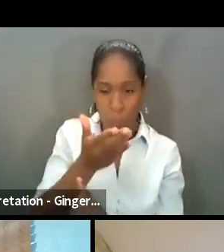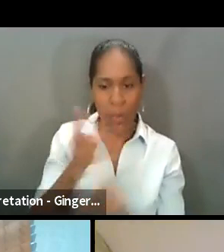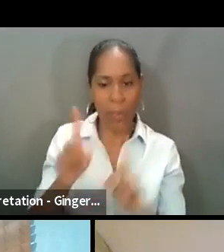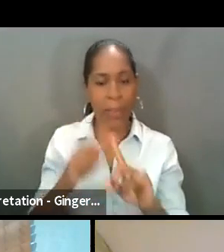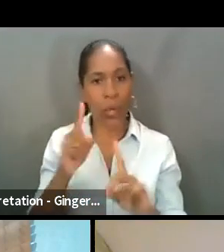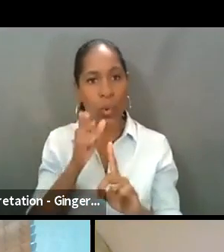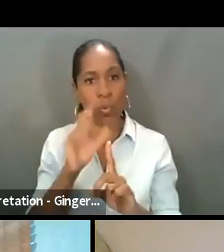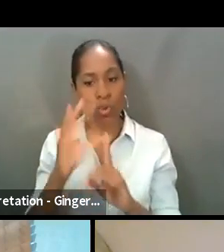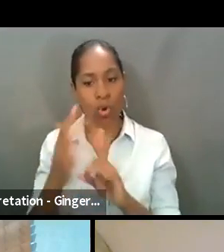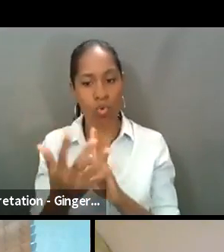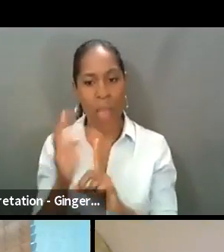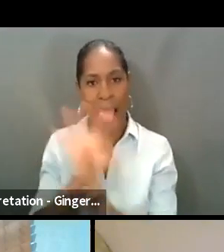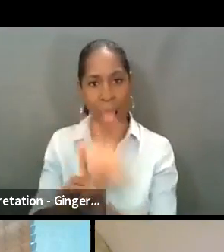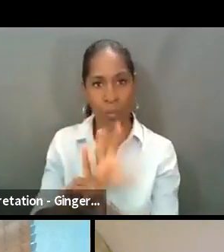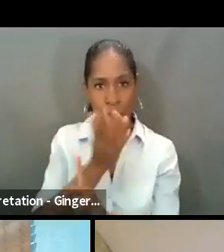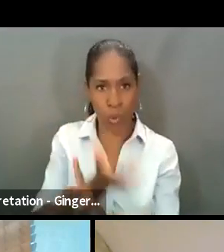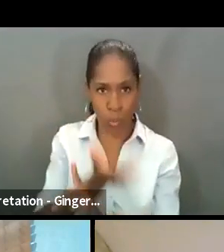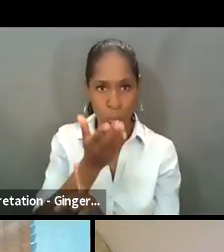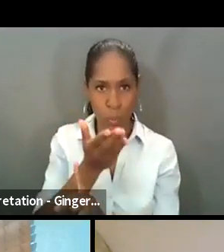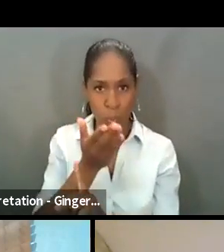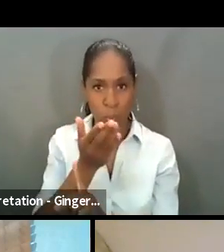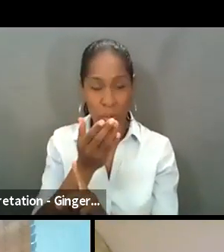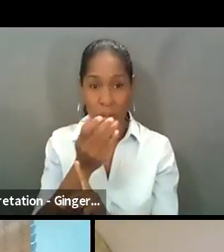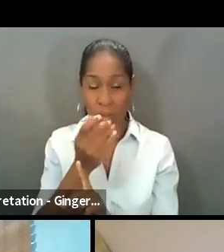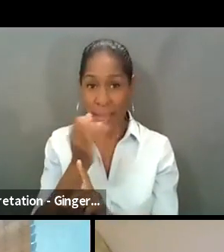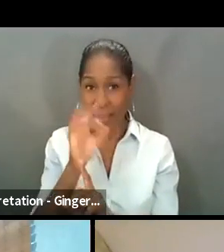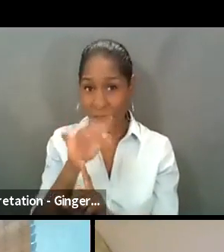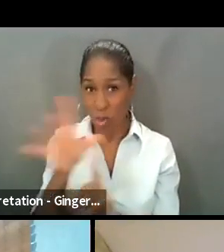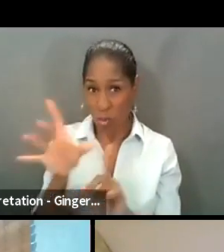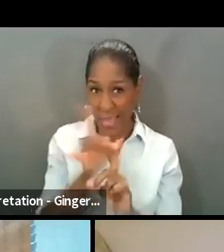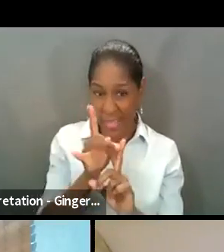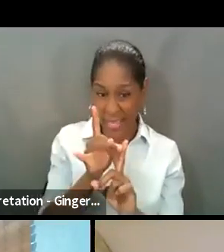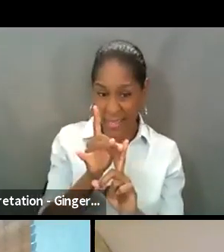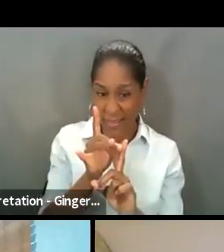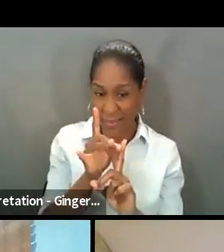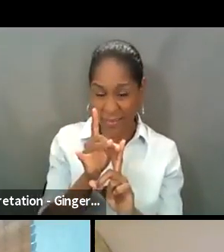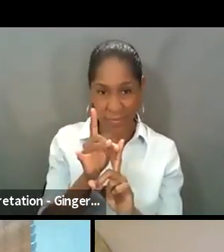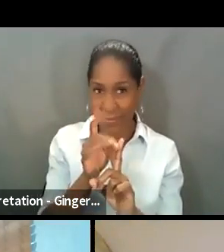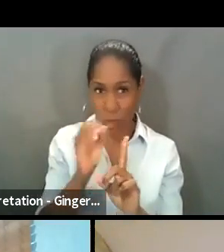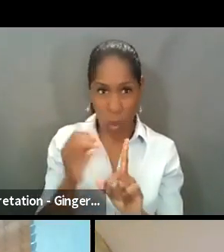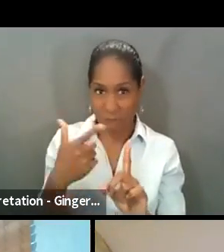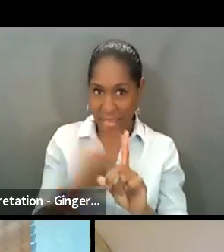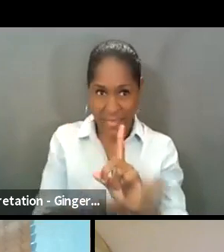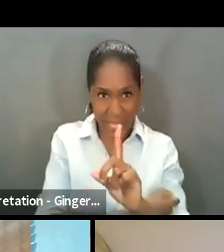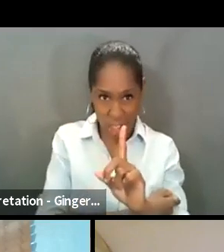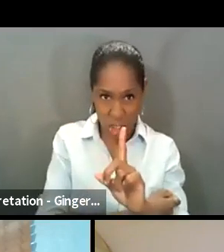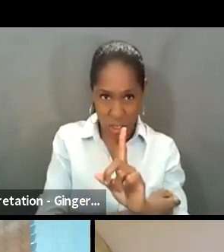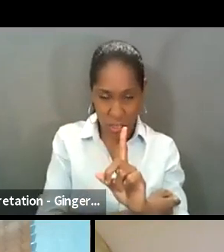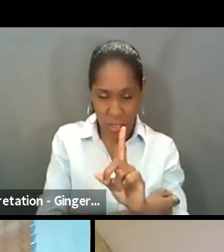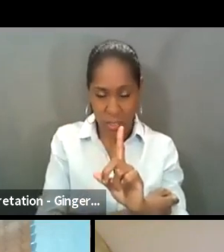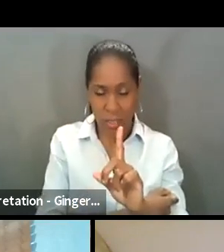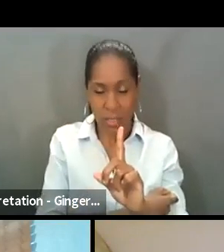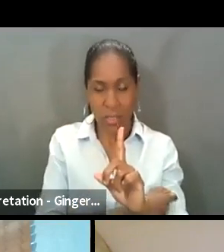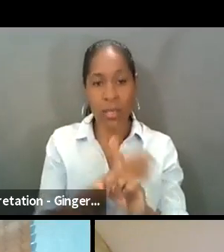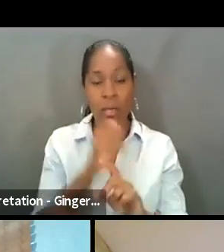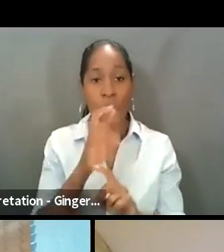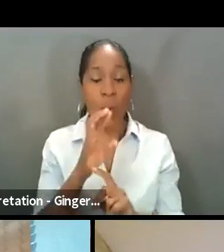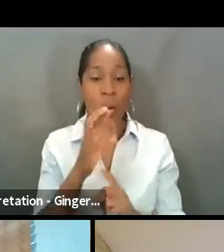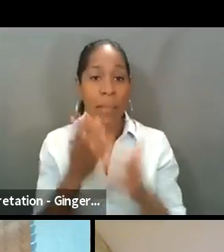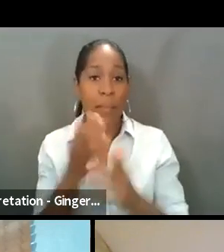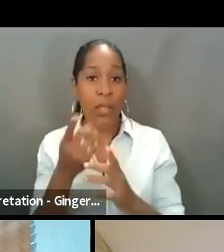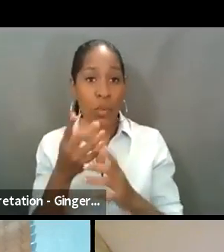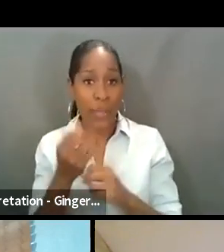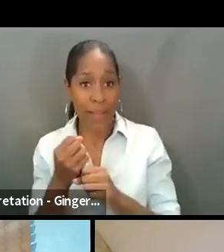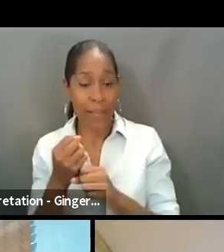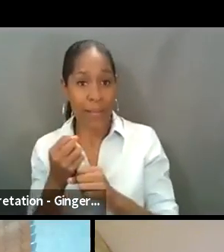around if you do get the virus and you are not vaccinated, versus if you get the virus or get exposed to it, but you